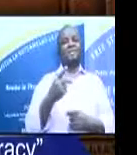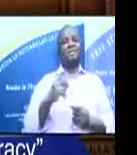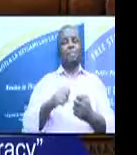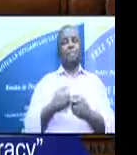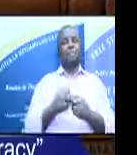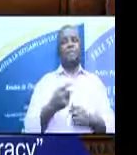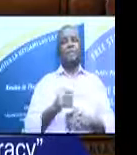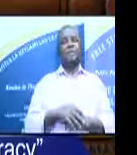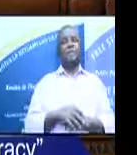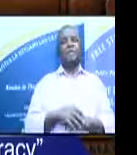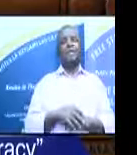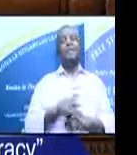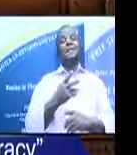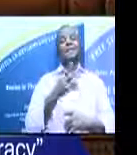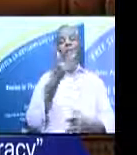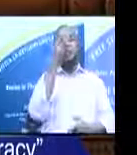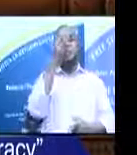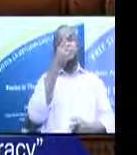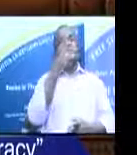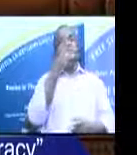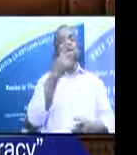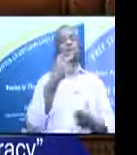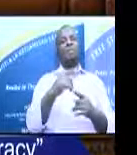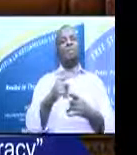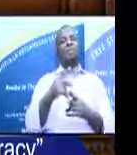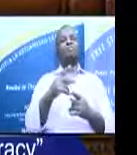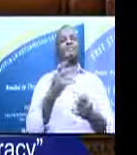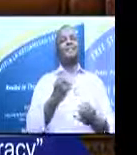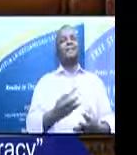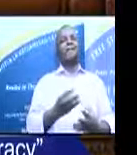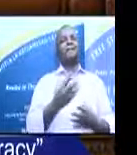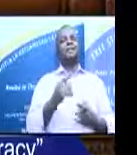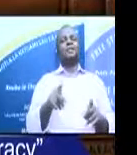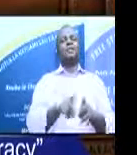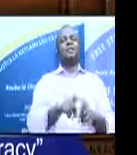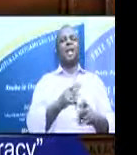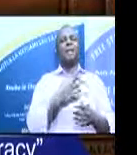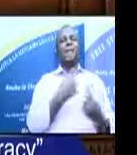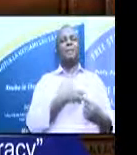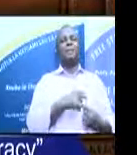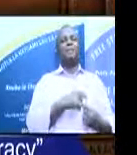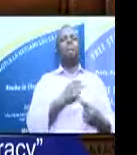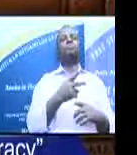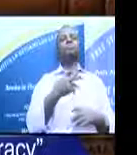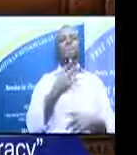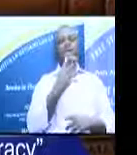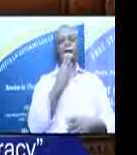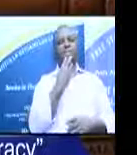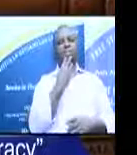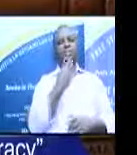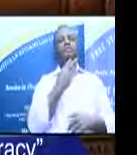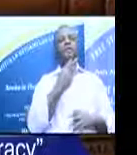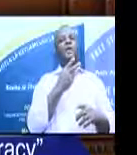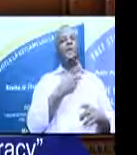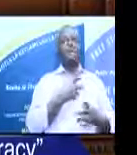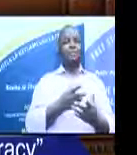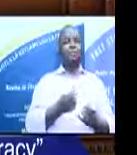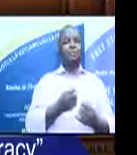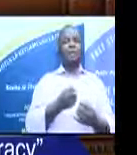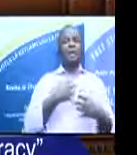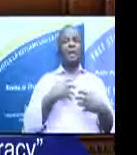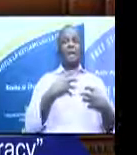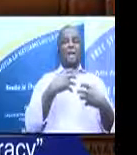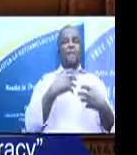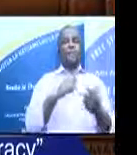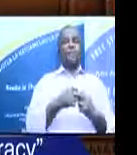Chronic diseases, especially cardiovascular diseases, Diabetes, chronic respiratory diseases,